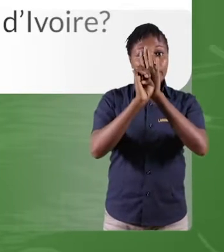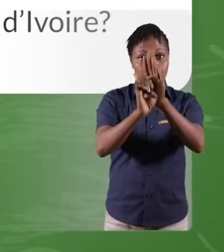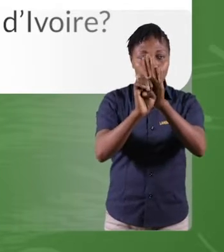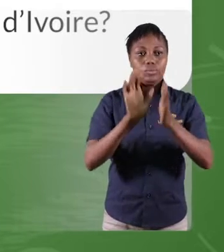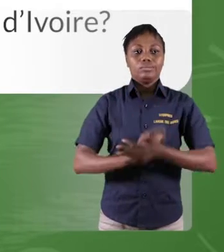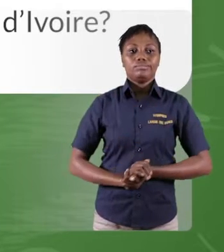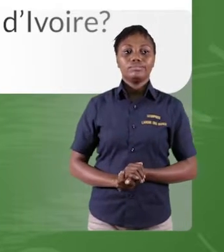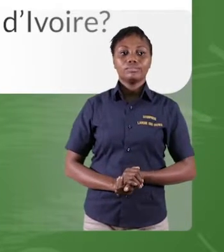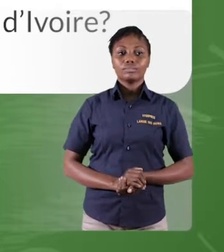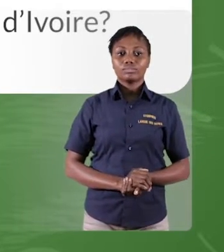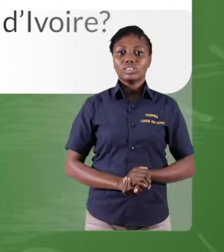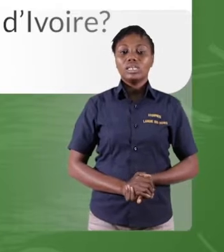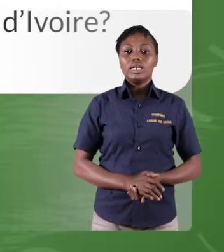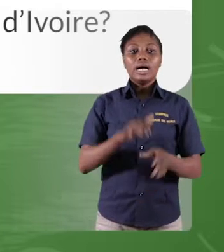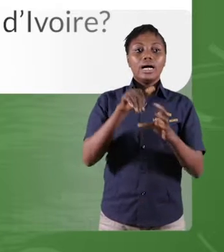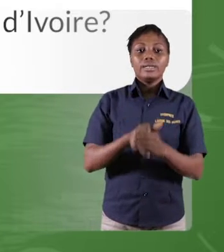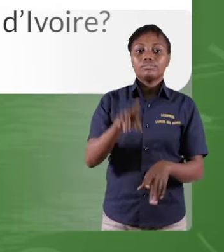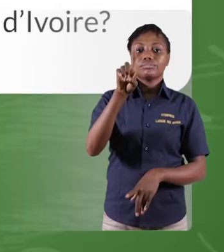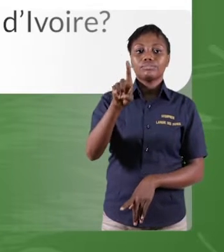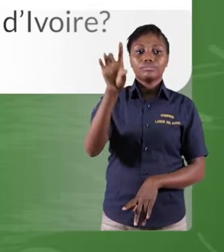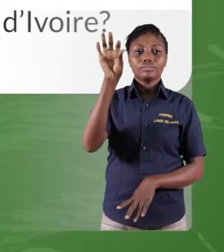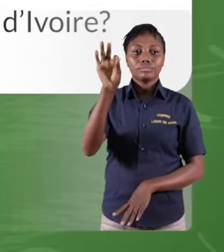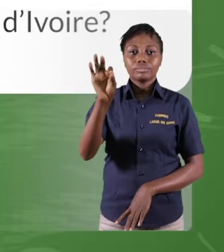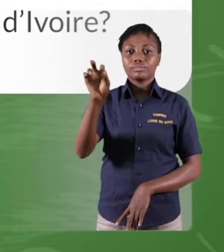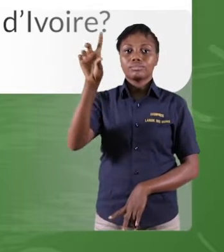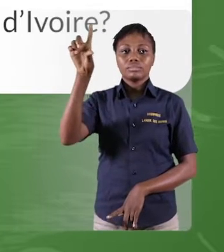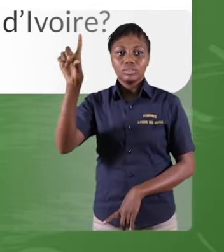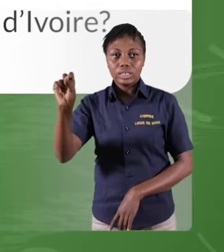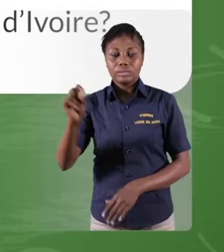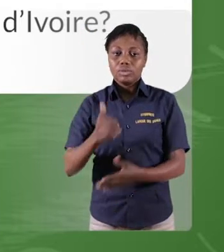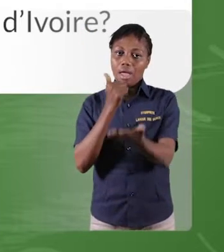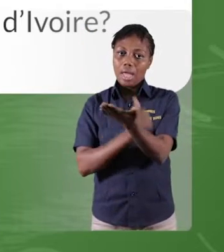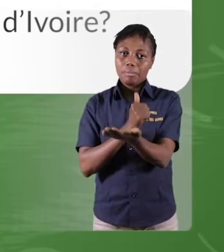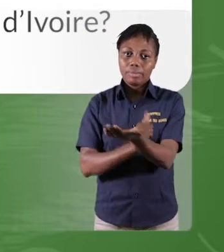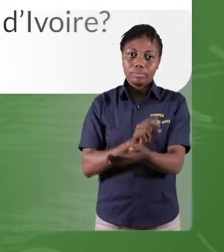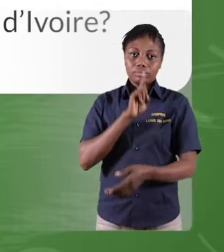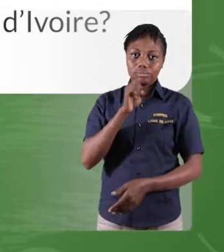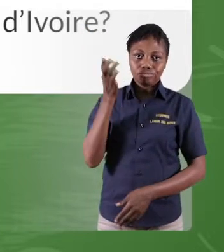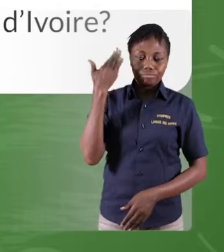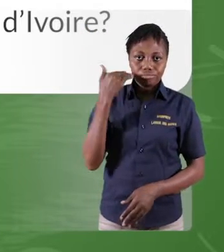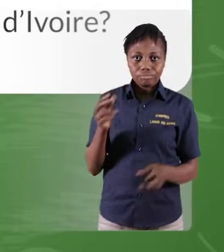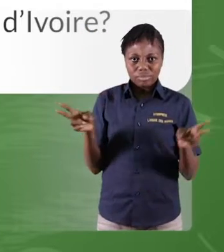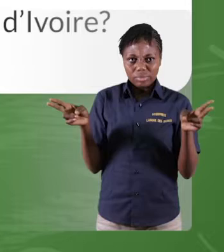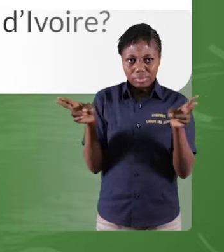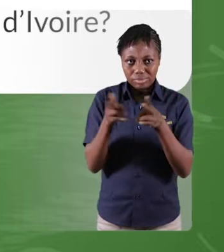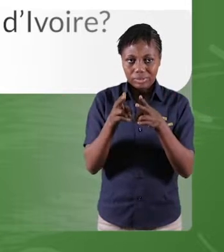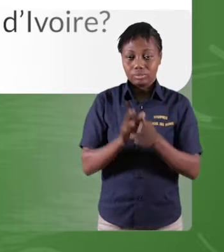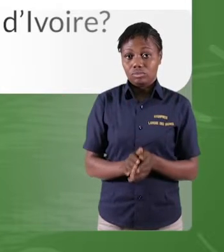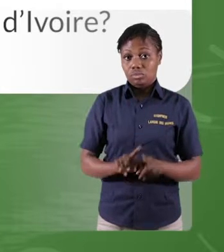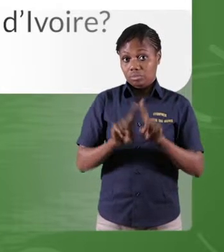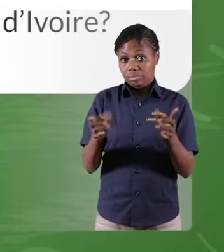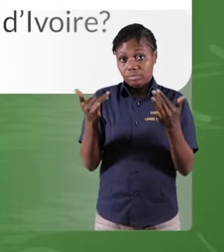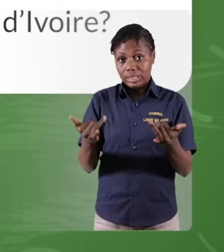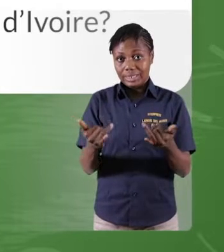examples. In 1920, Abidjan used to be a small village, but it is a